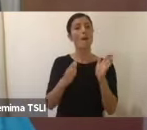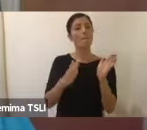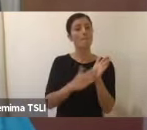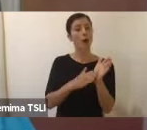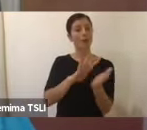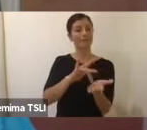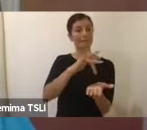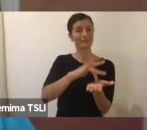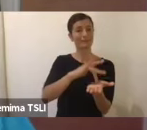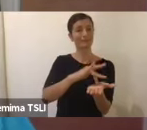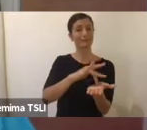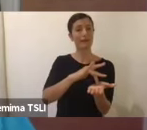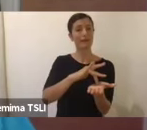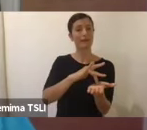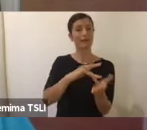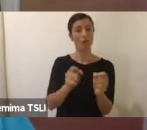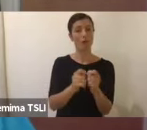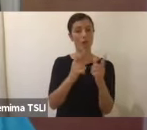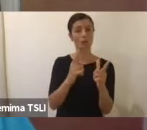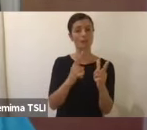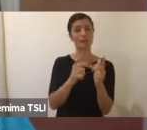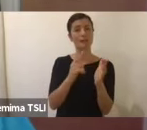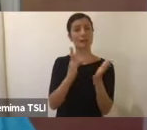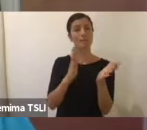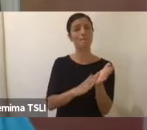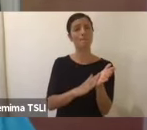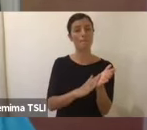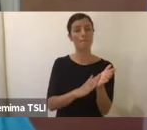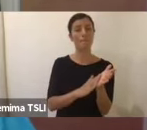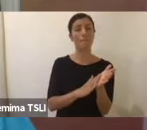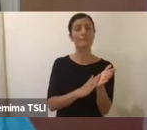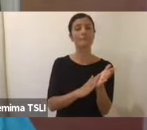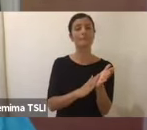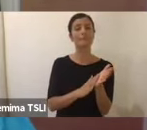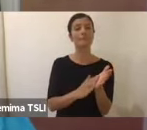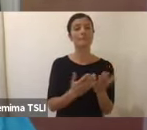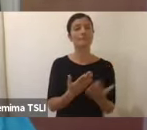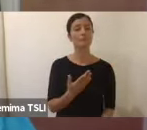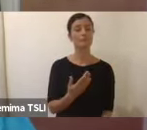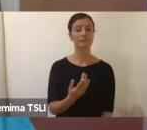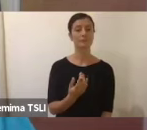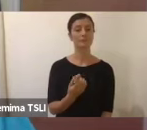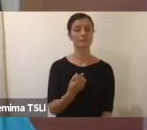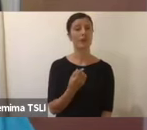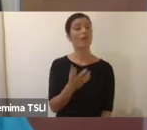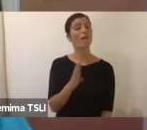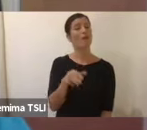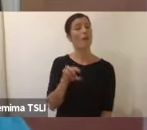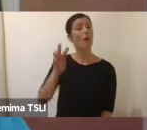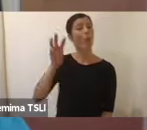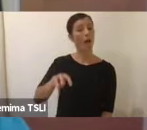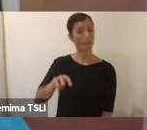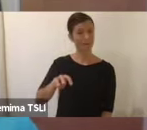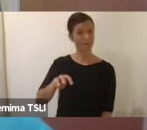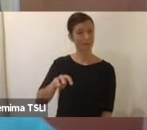very culturally devised project she's women's Mitra convener and she's from Wales and loves to